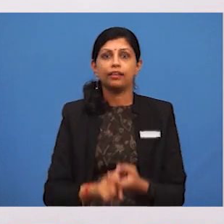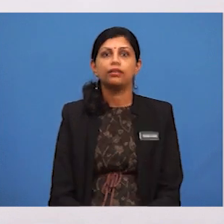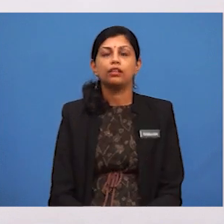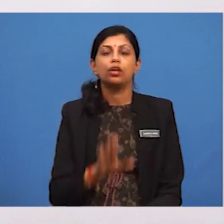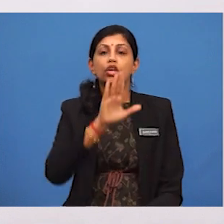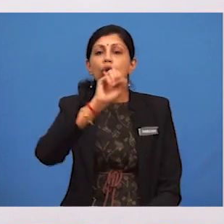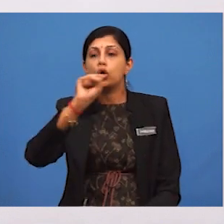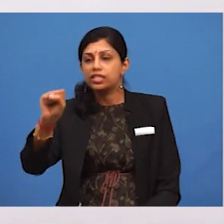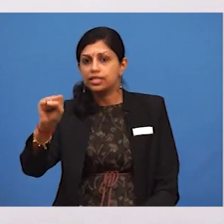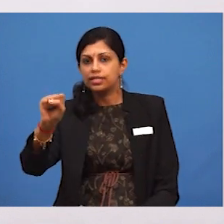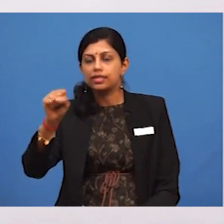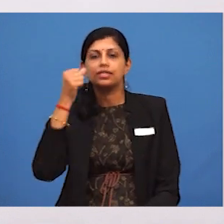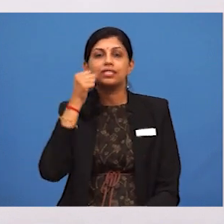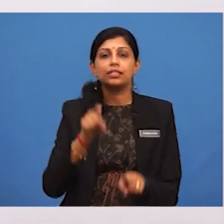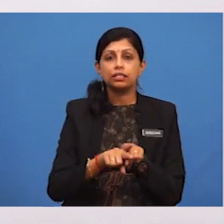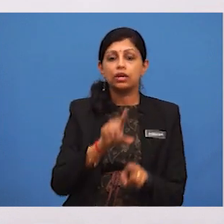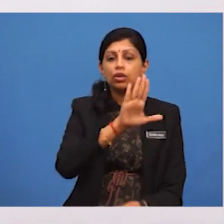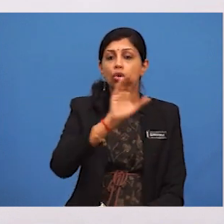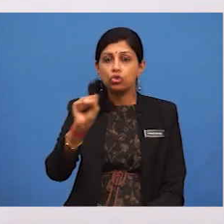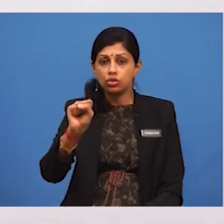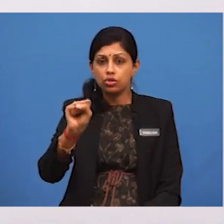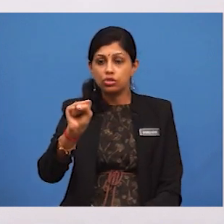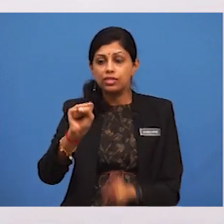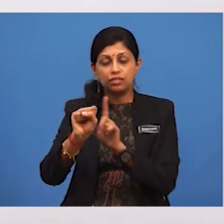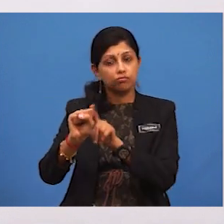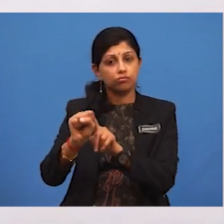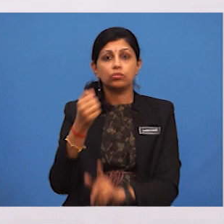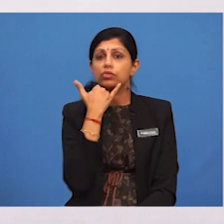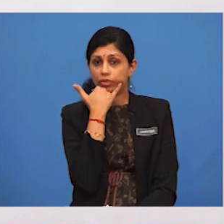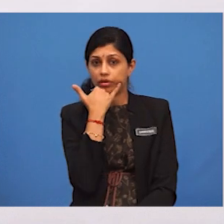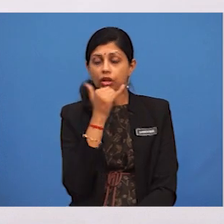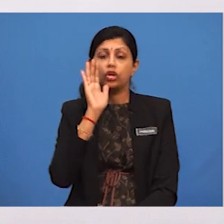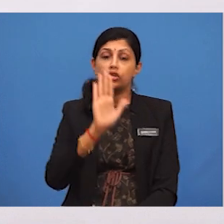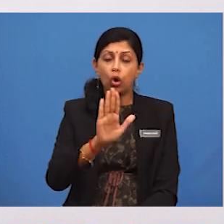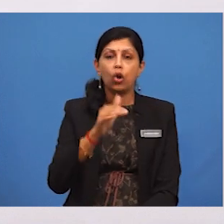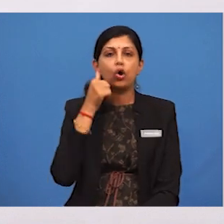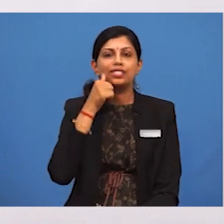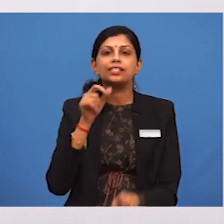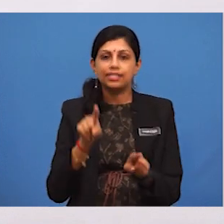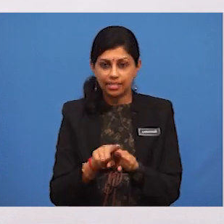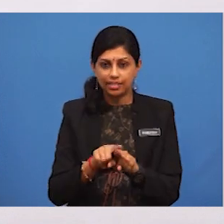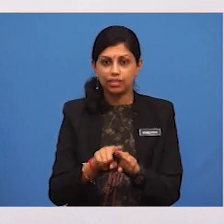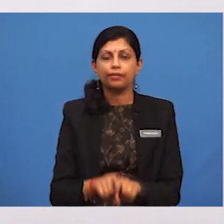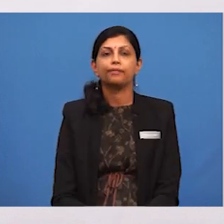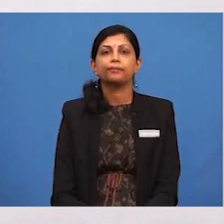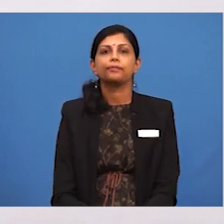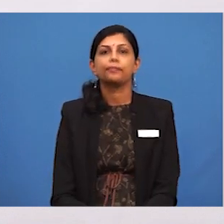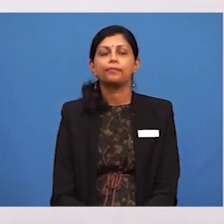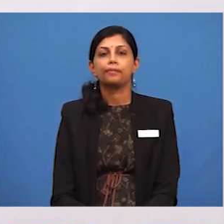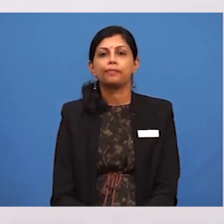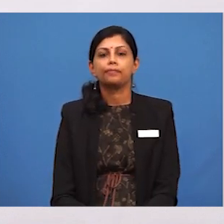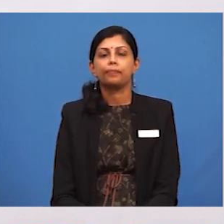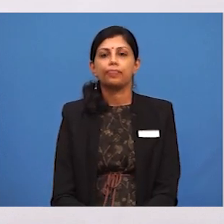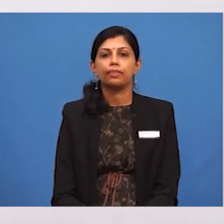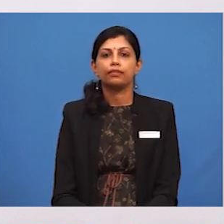is incorrect because there is an error in the word yours. It should have been written as your sister,